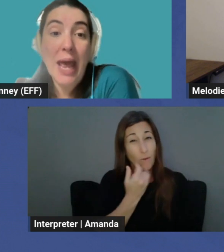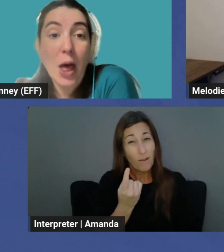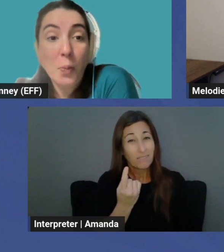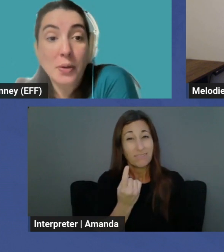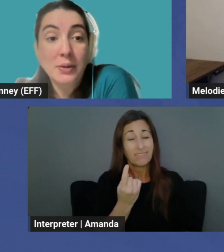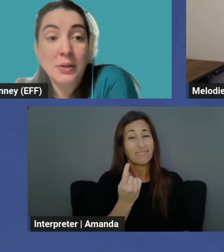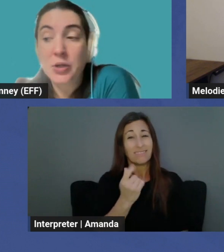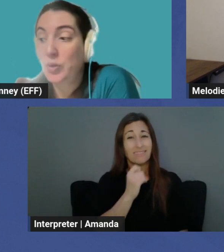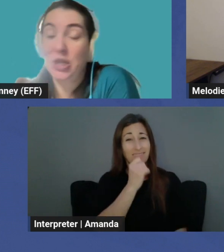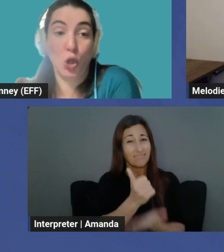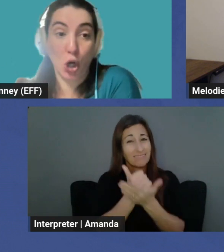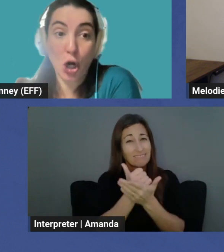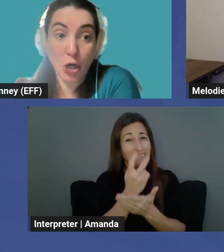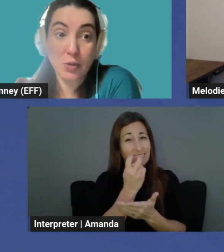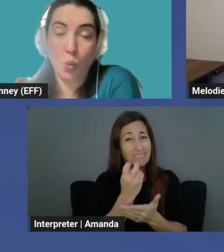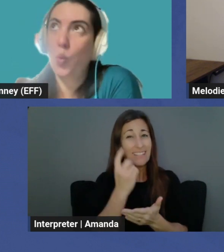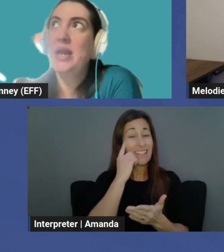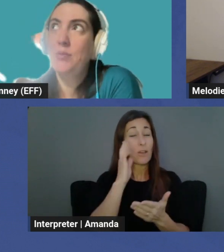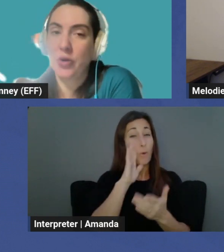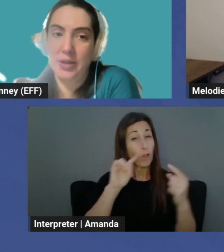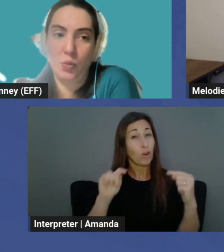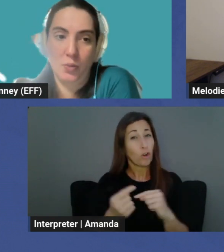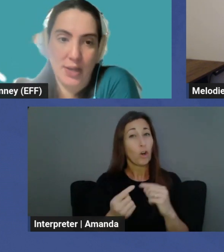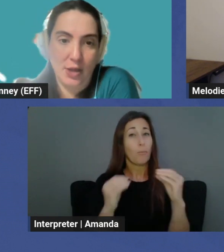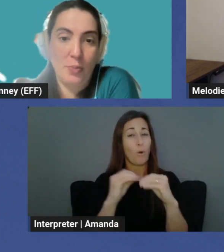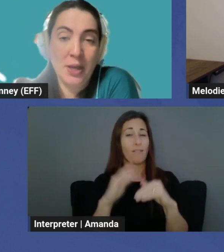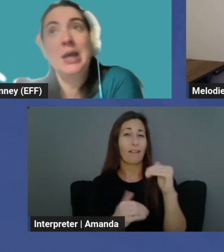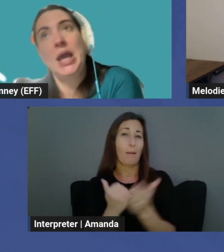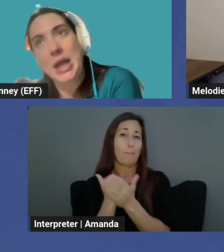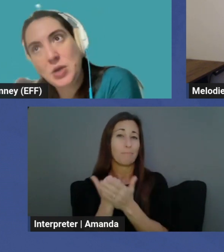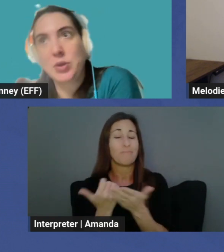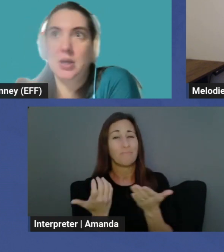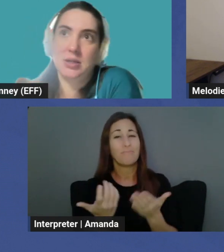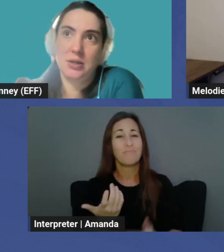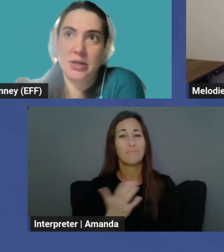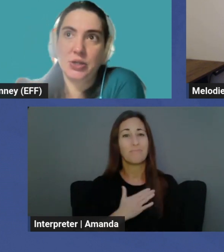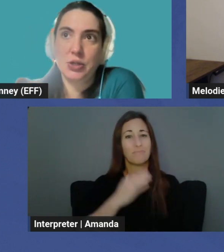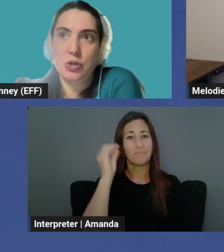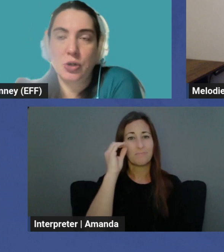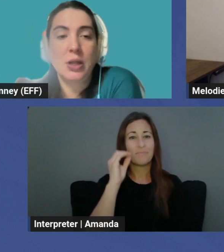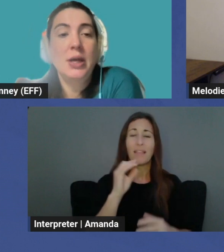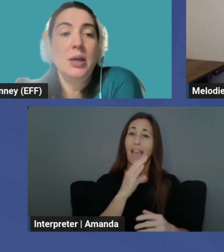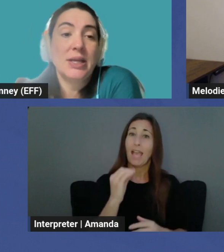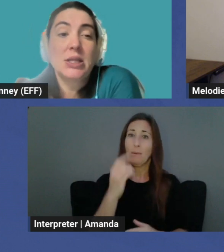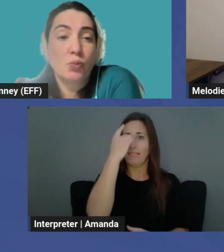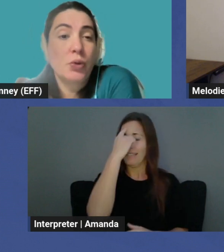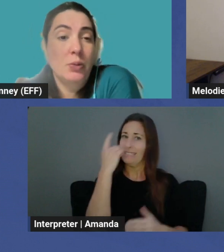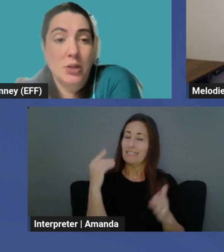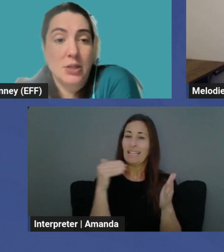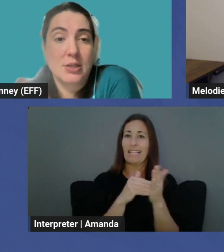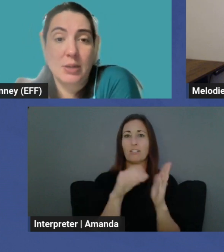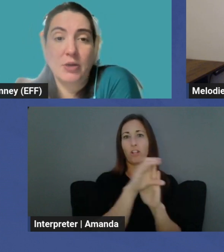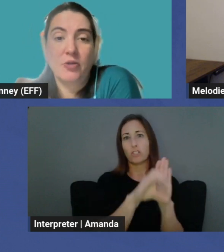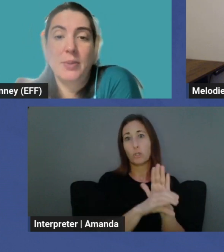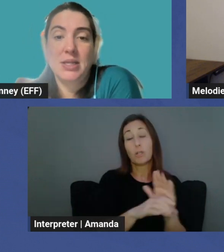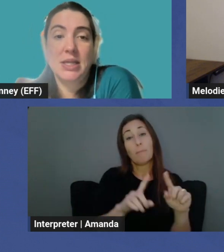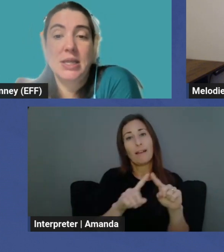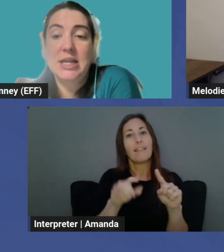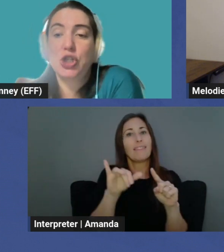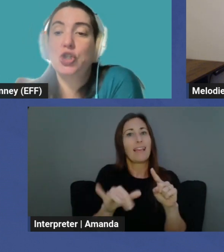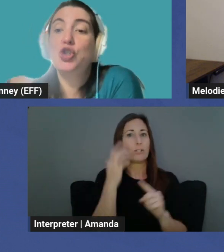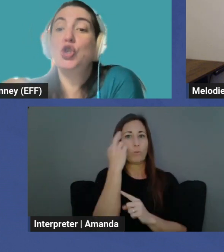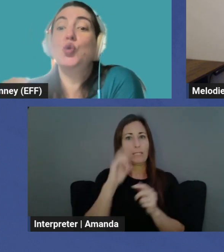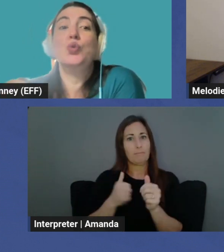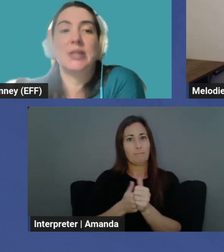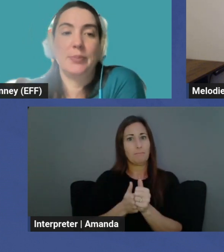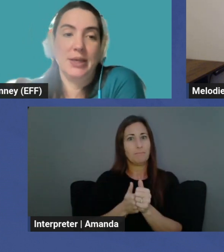won't help. We think it'll hurt way more than it will help. And we think it's unconstitutional. But that's really where this is coming from, is the need